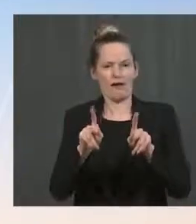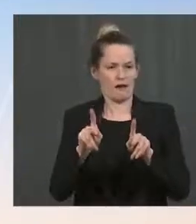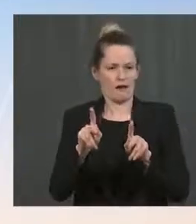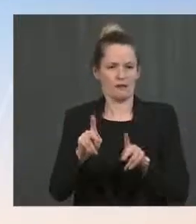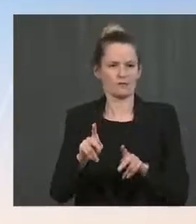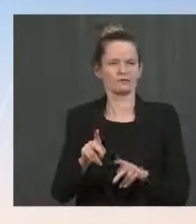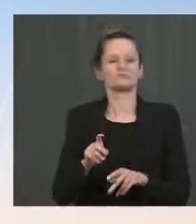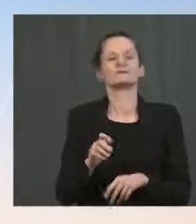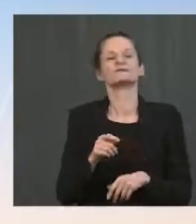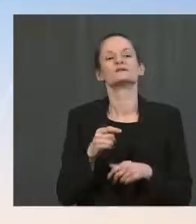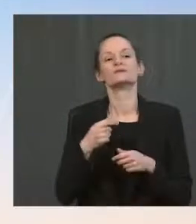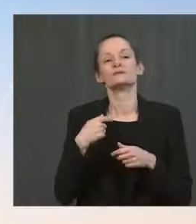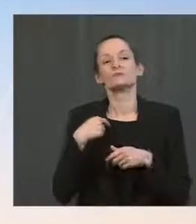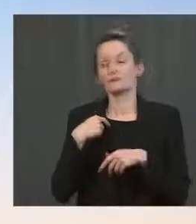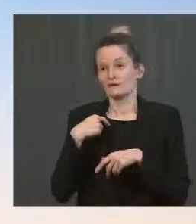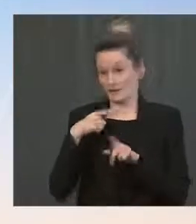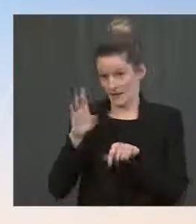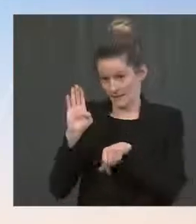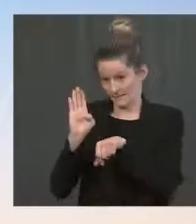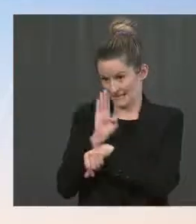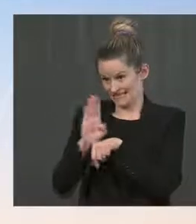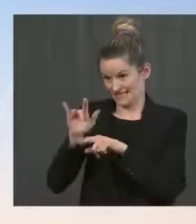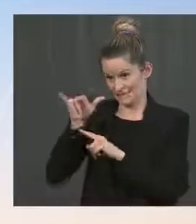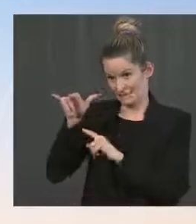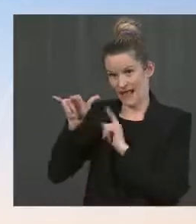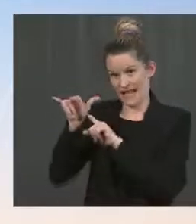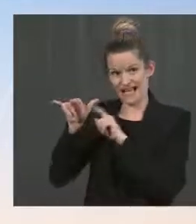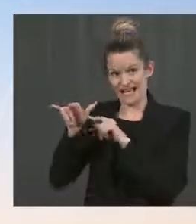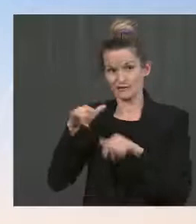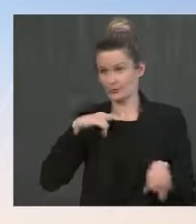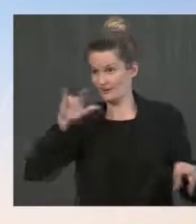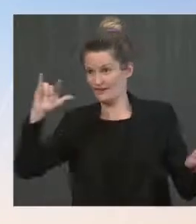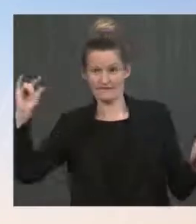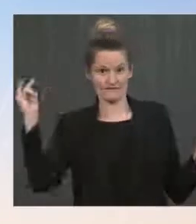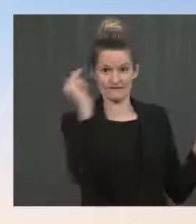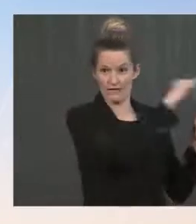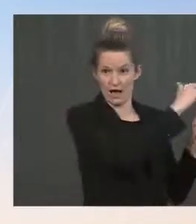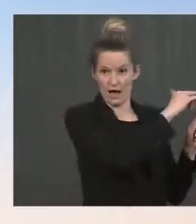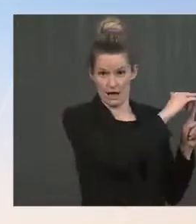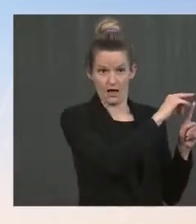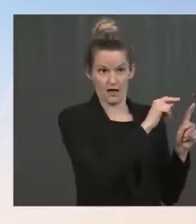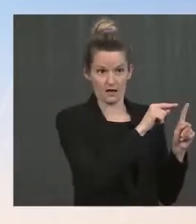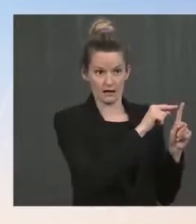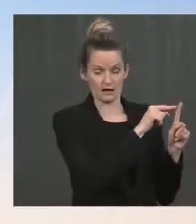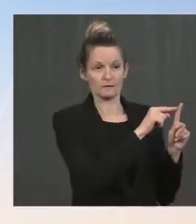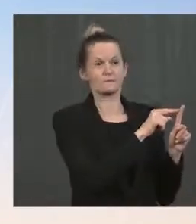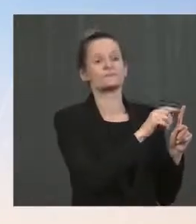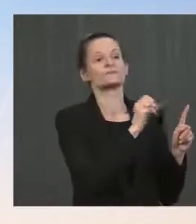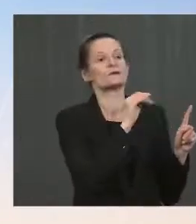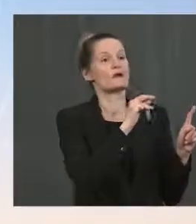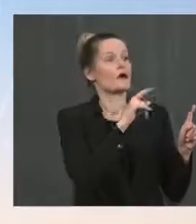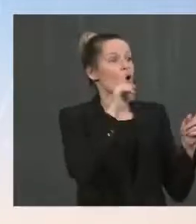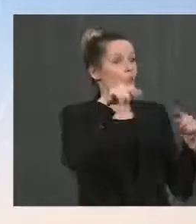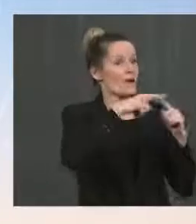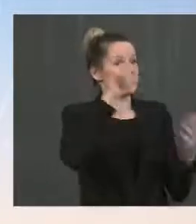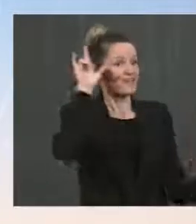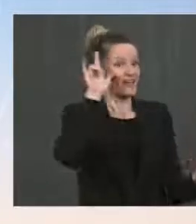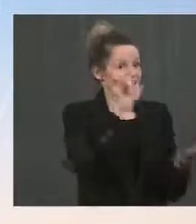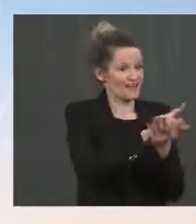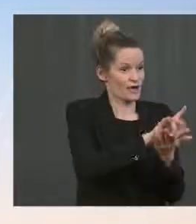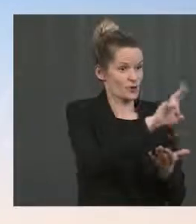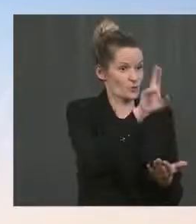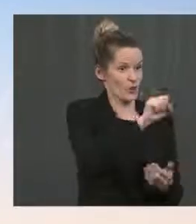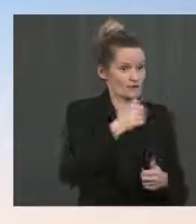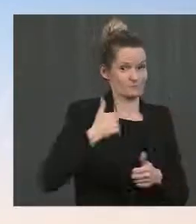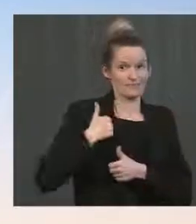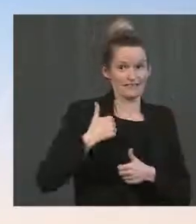make evaluations about the safety and security and protocols in place as planes are landing on military bases. And there are some